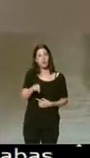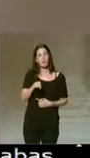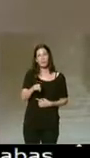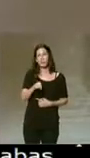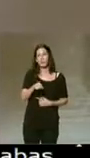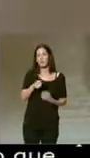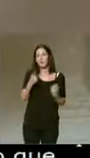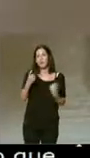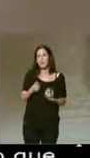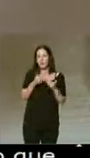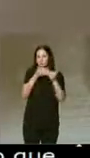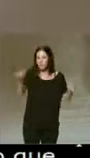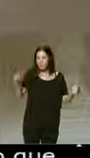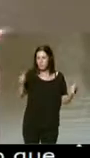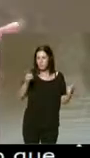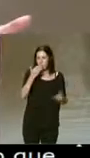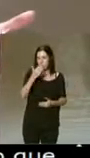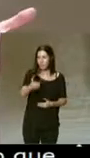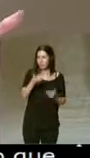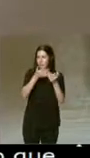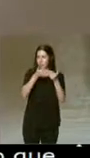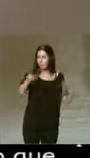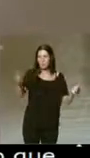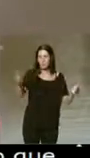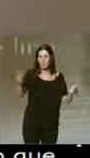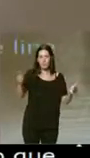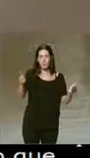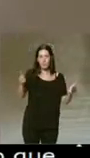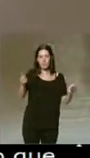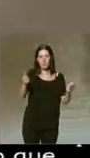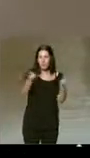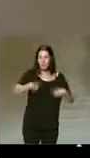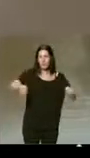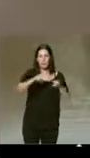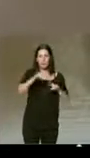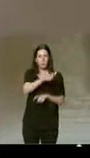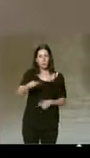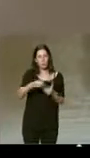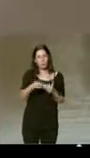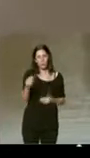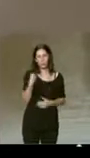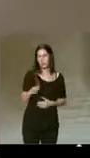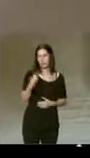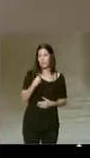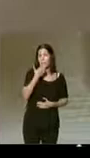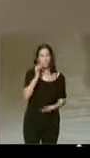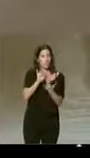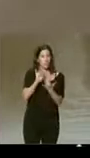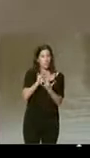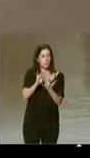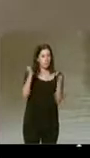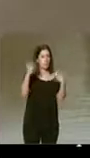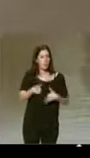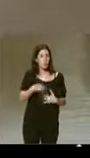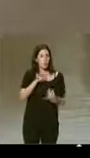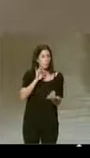And along those lines, it is really key to be open-hearted and open-minded towards what they are saying. If we